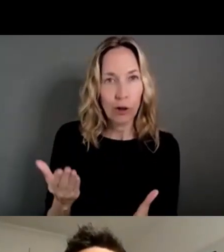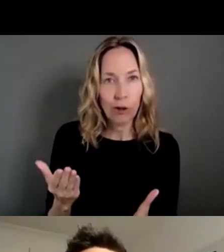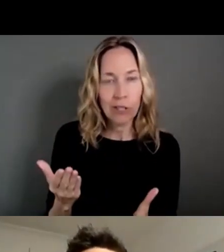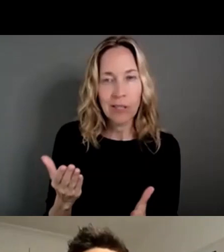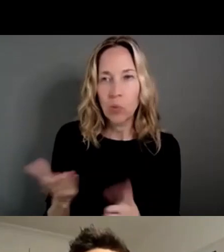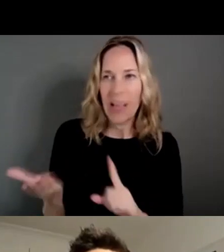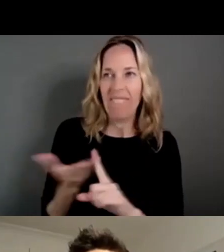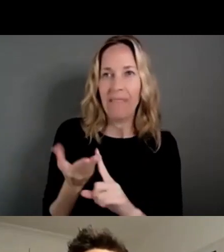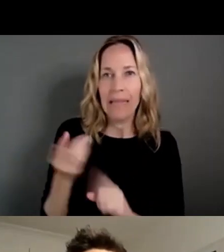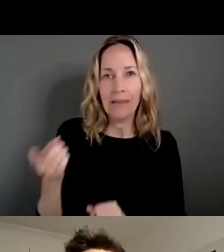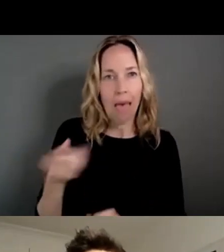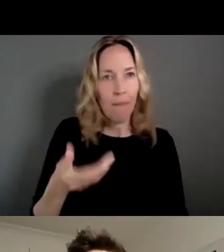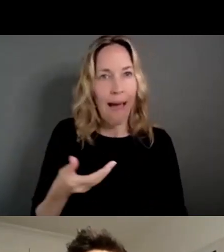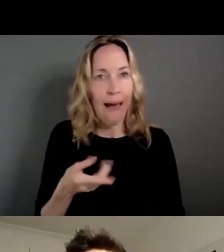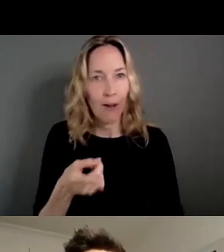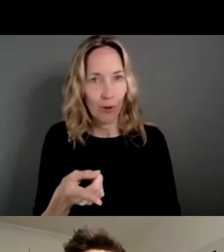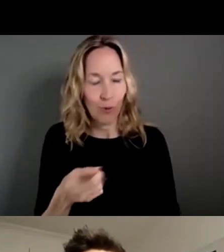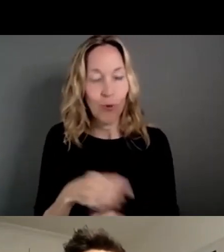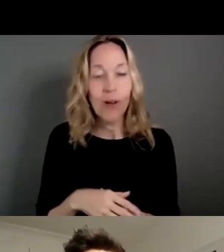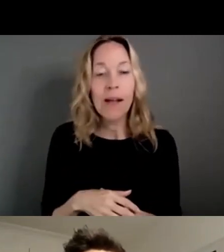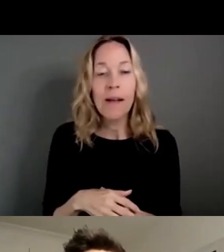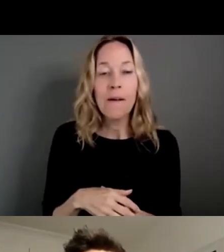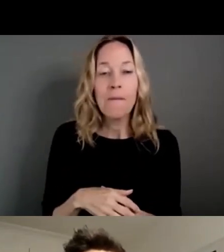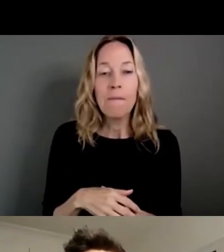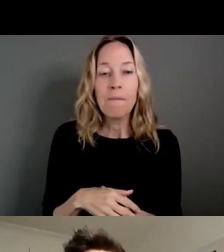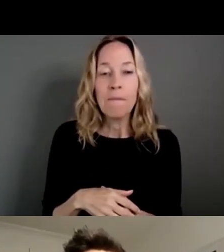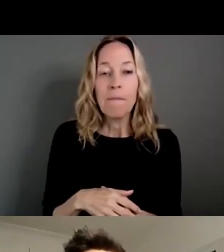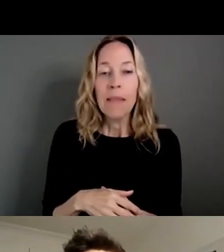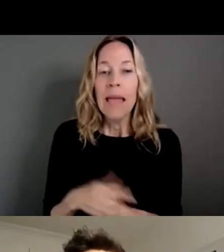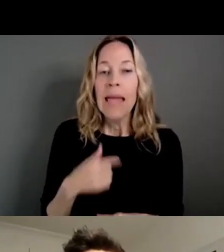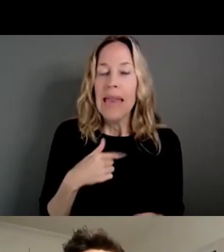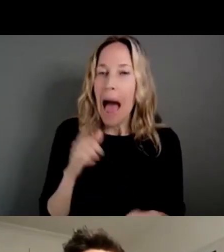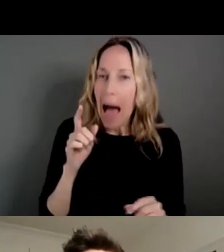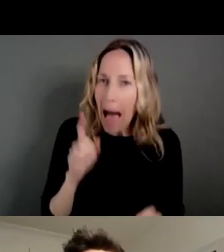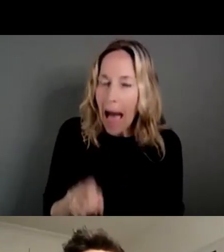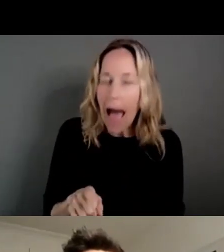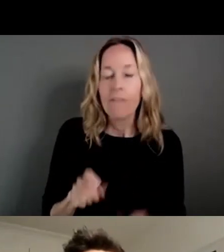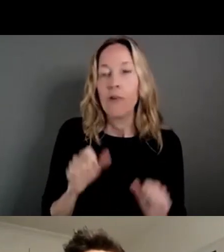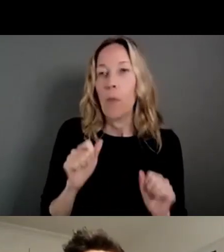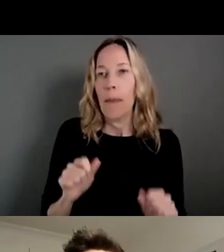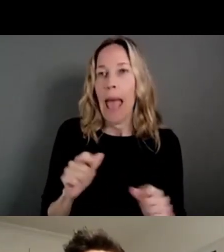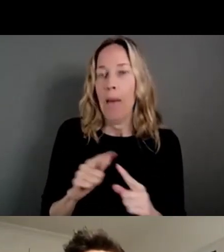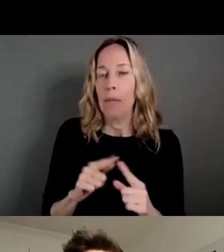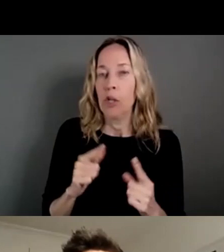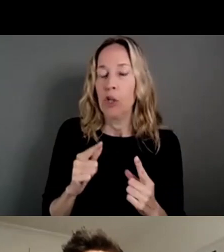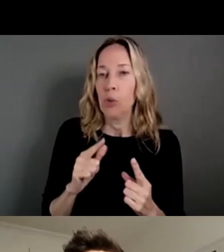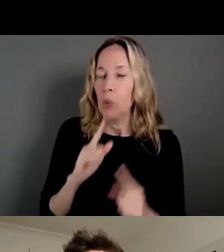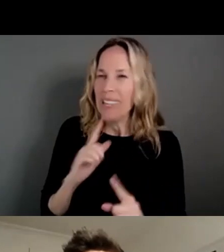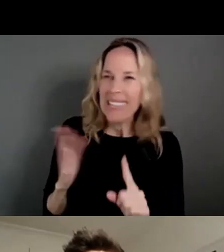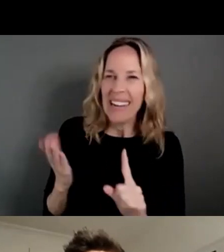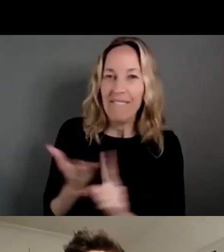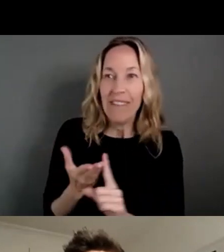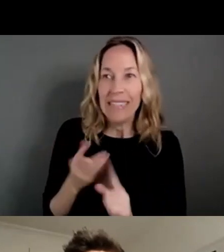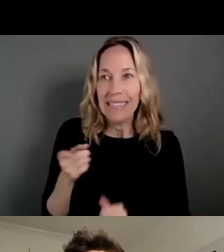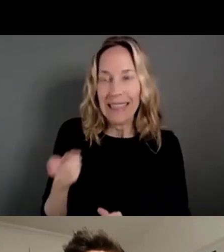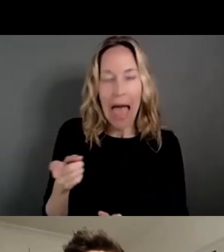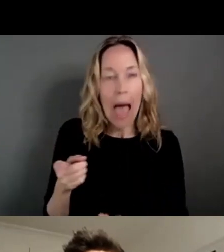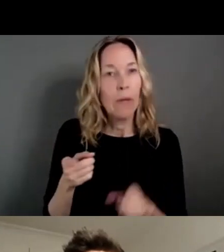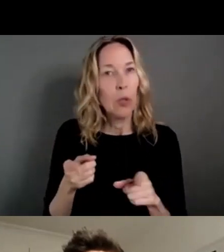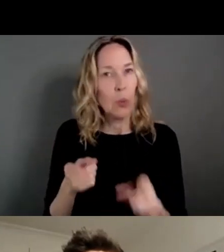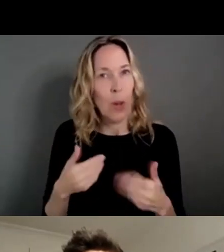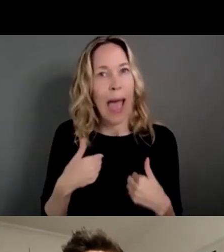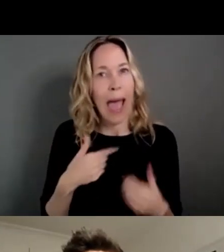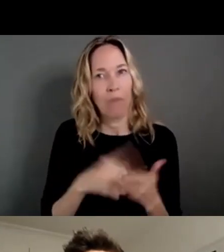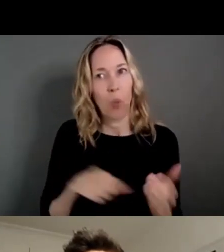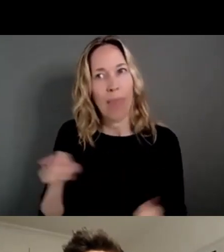also being able to assure them that you have what they need to be able to successfully produce a show. So